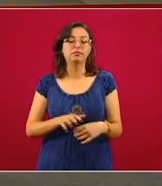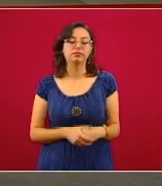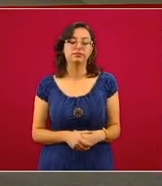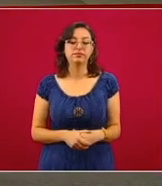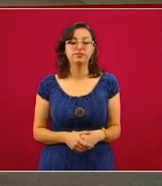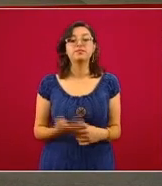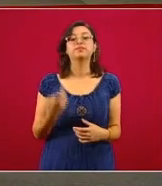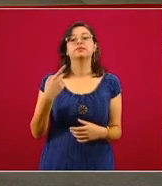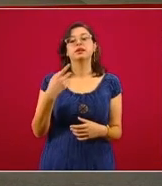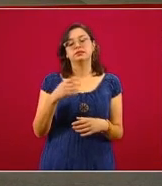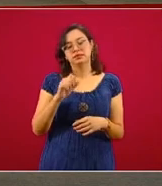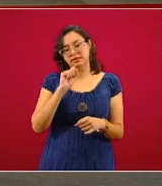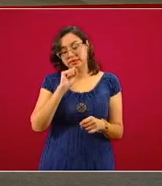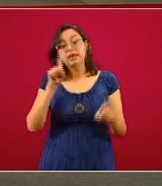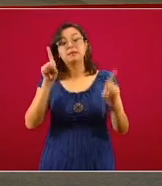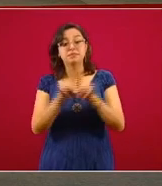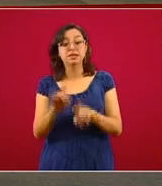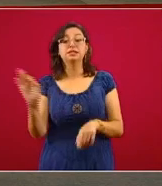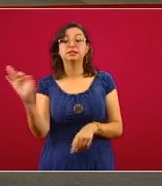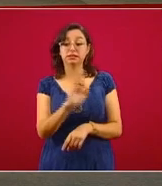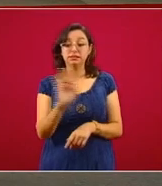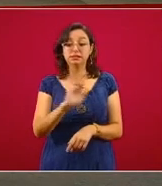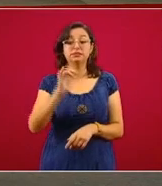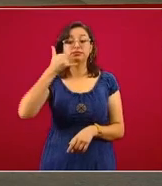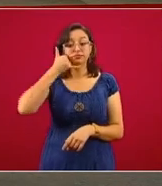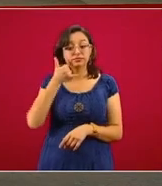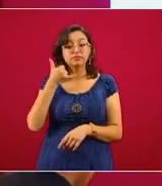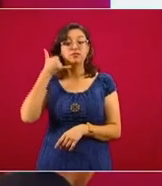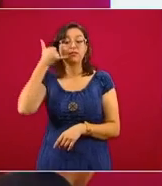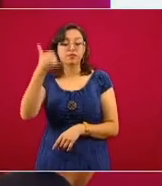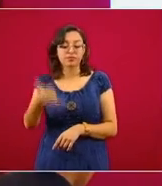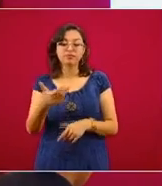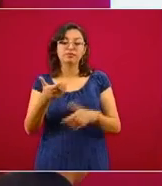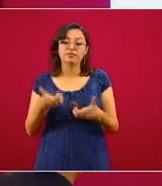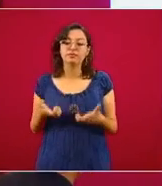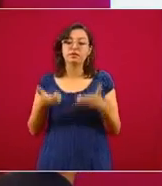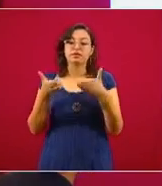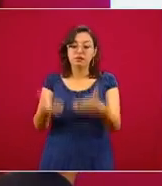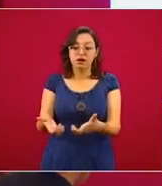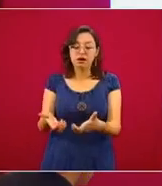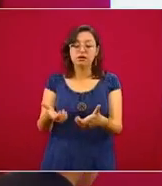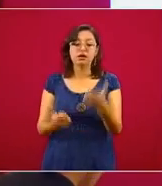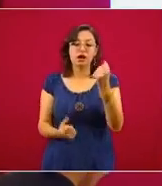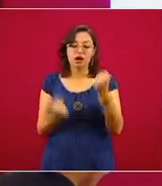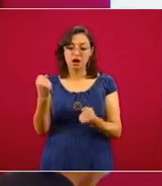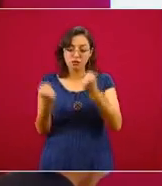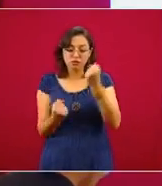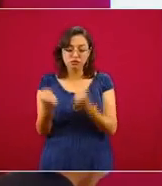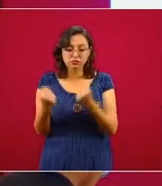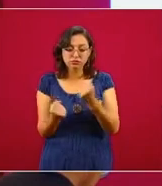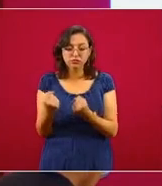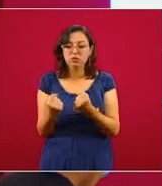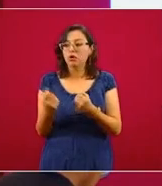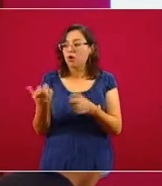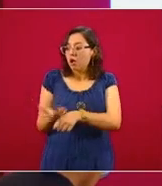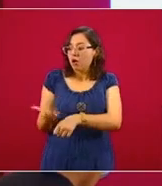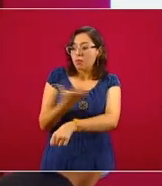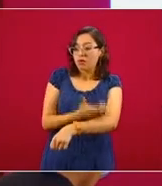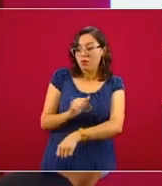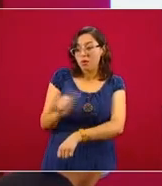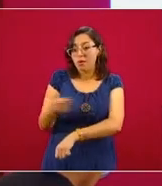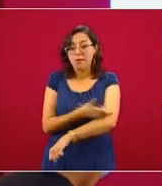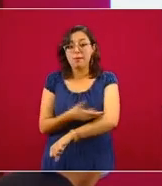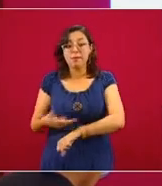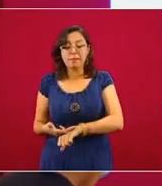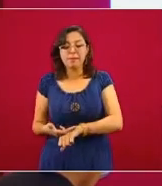In these cases where on the telephone line, someone is in public and they're in a car and they have somebody else there beside